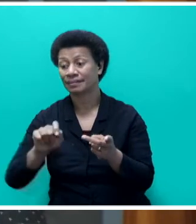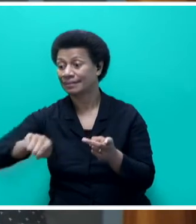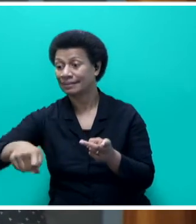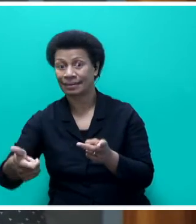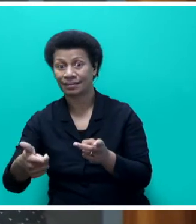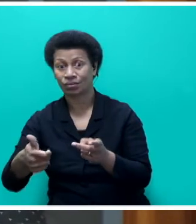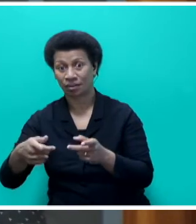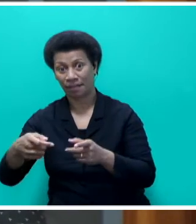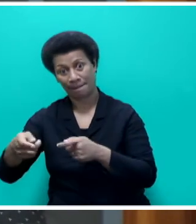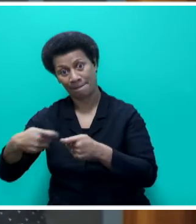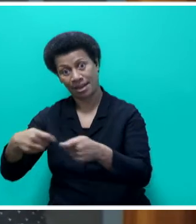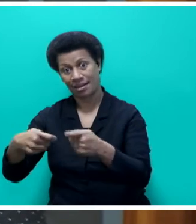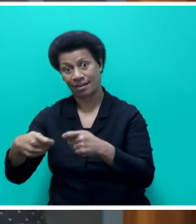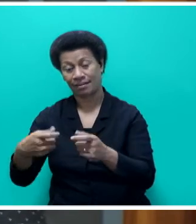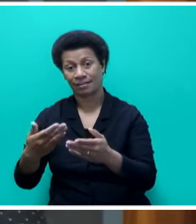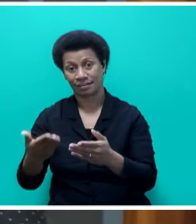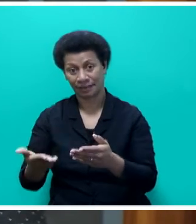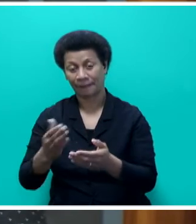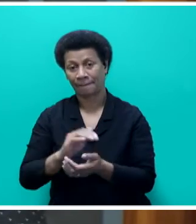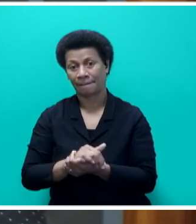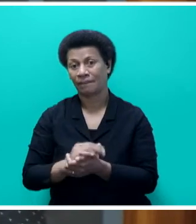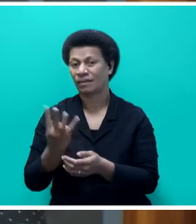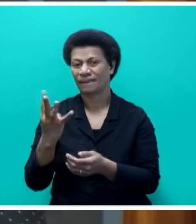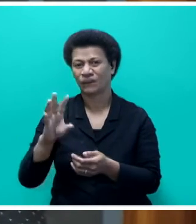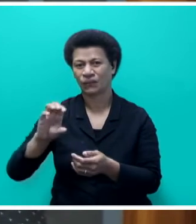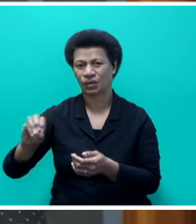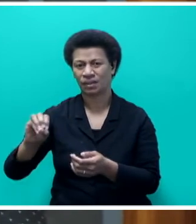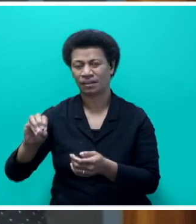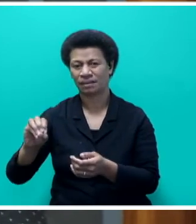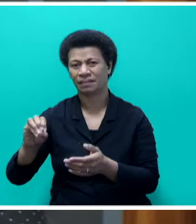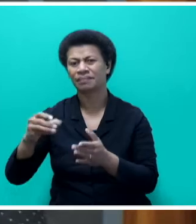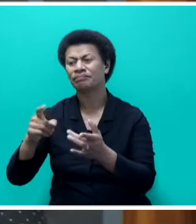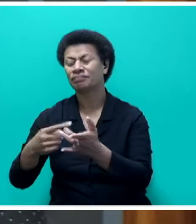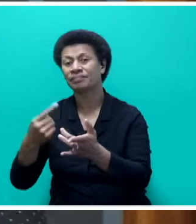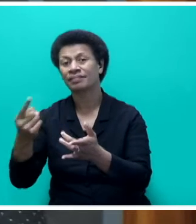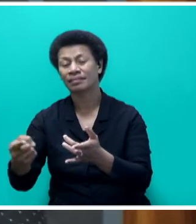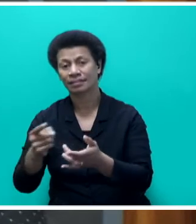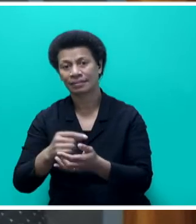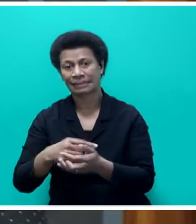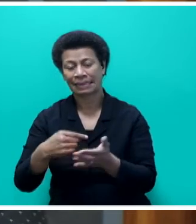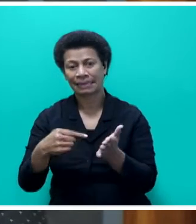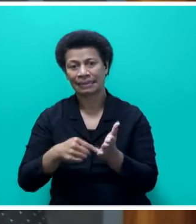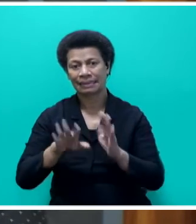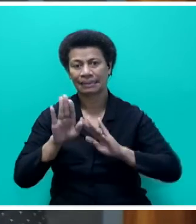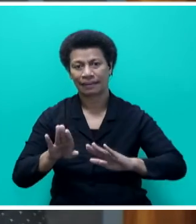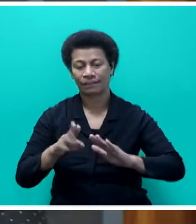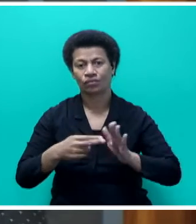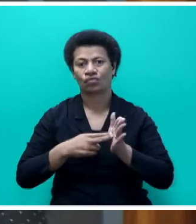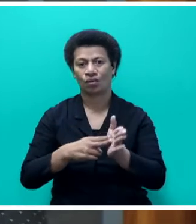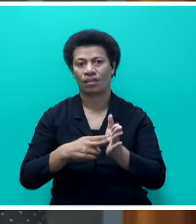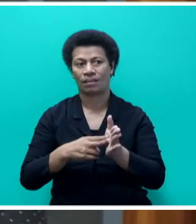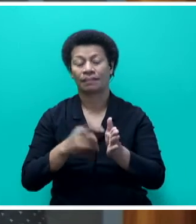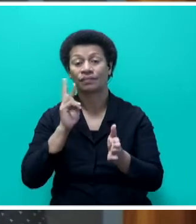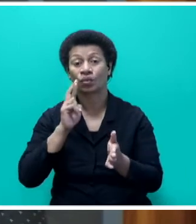I've been on the ground myself, Honourable Speaker, and the 40-acre site beside Dalita North College. Ministry will be able to